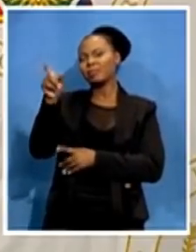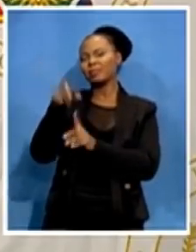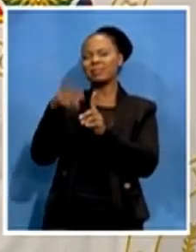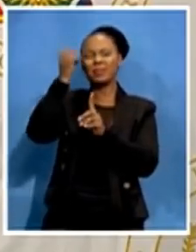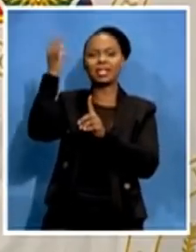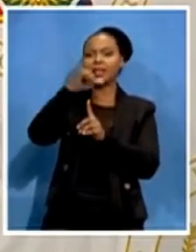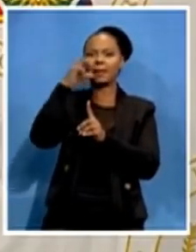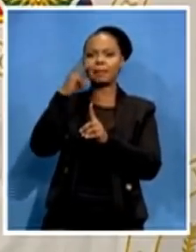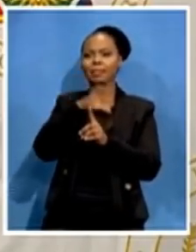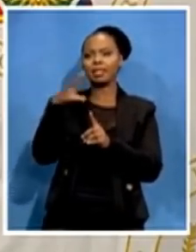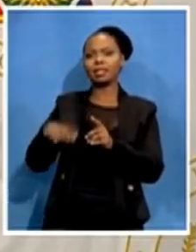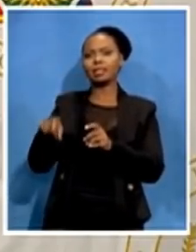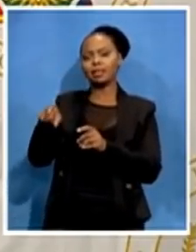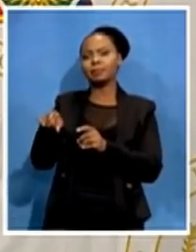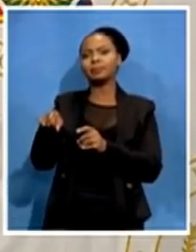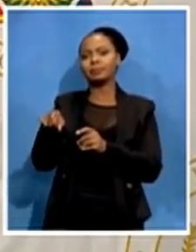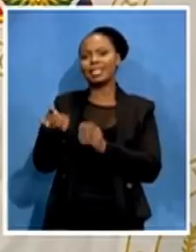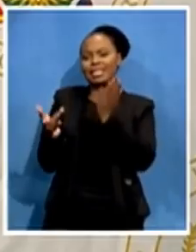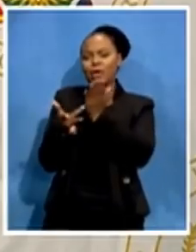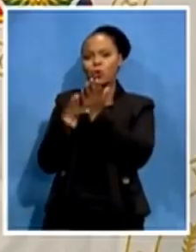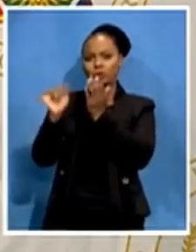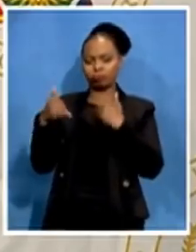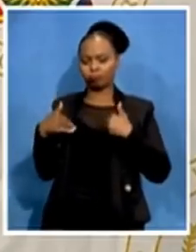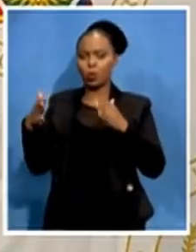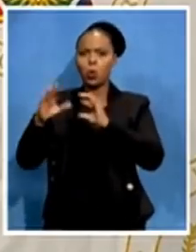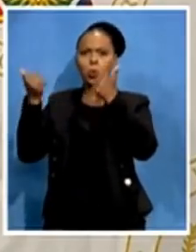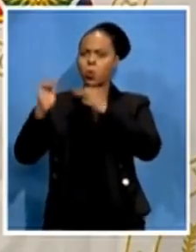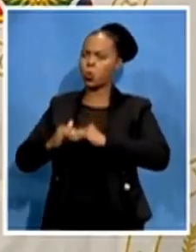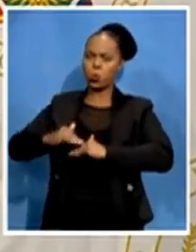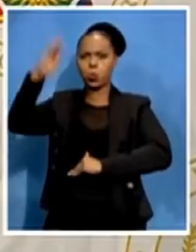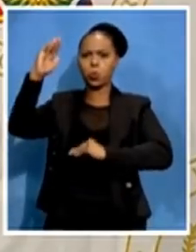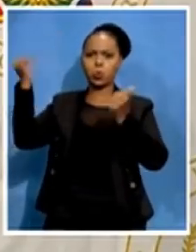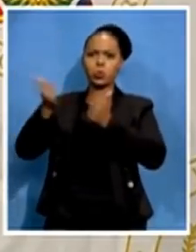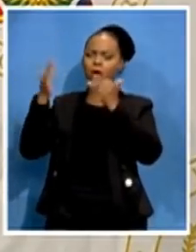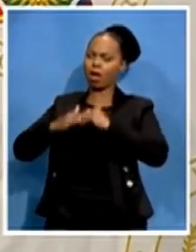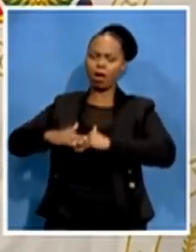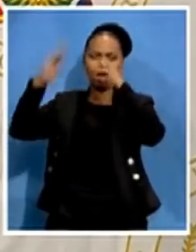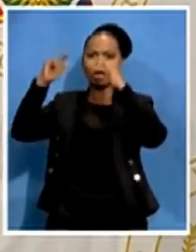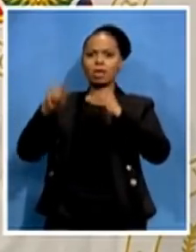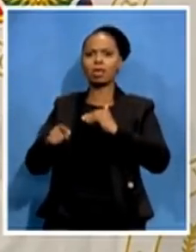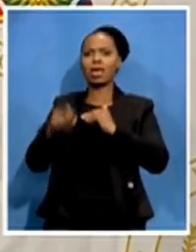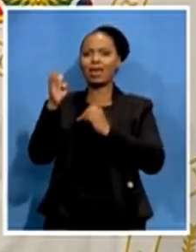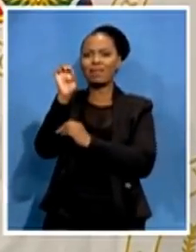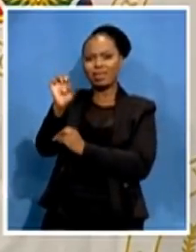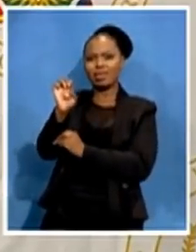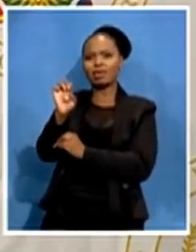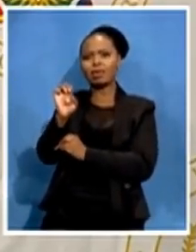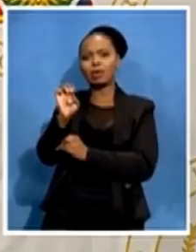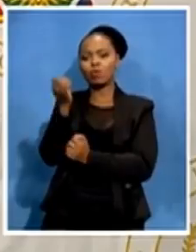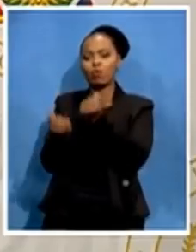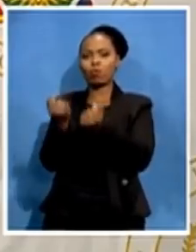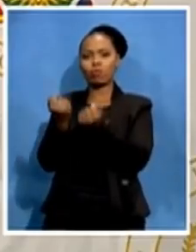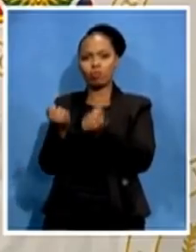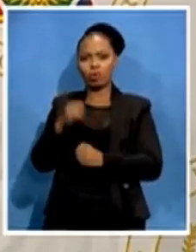really started at the highest level. They've got an e-court there. You remove